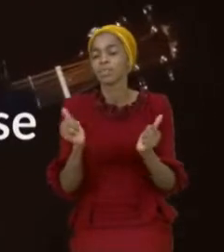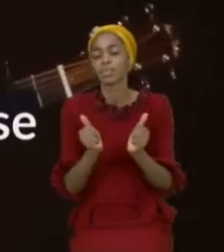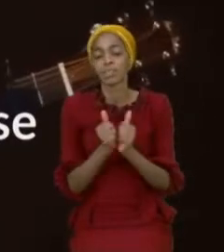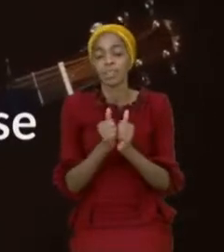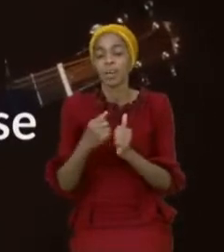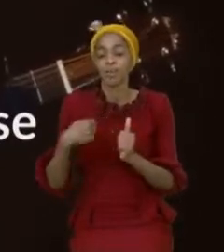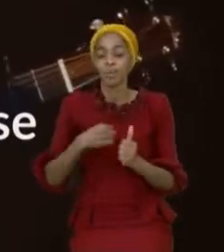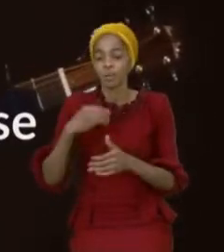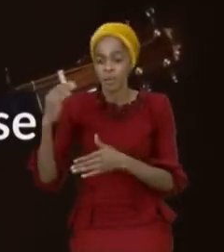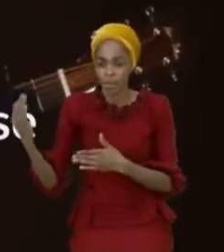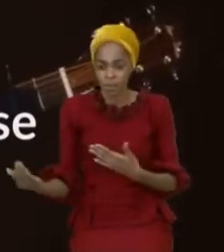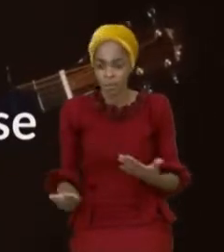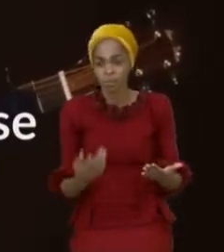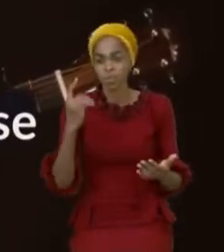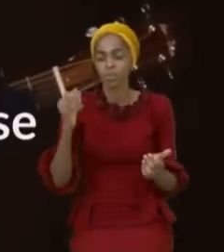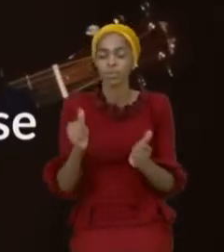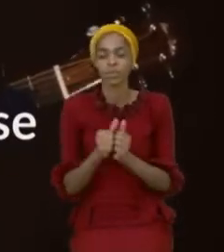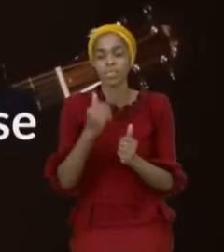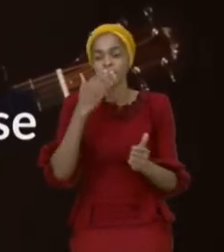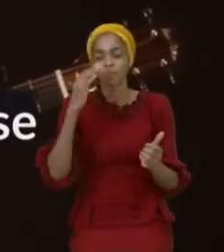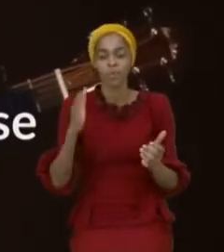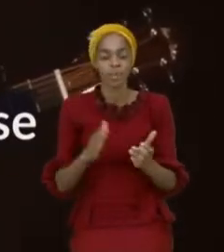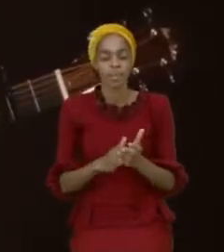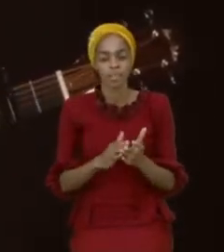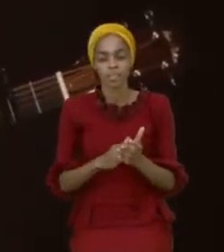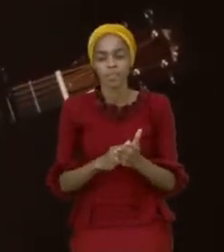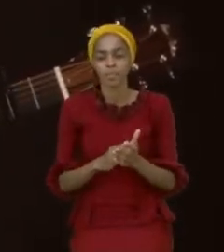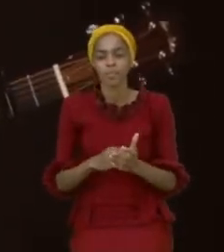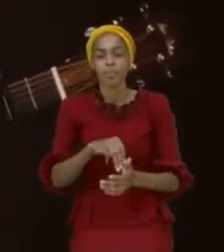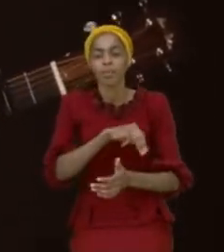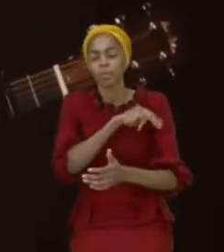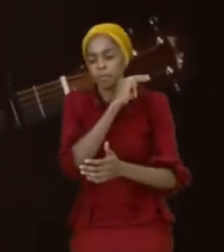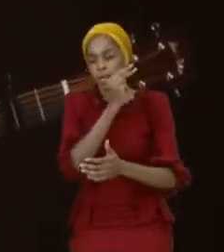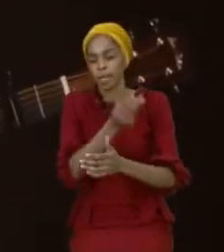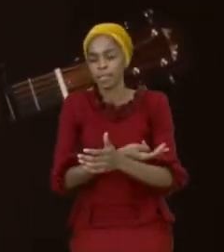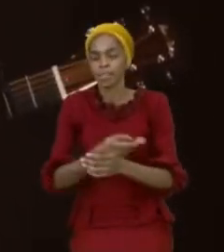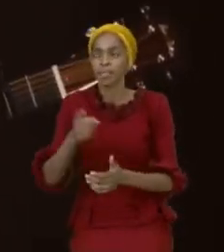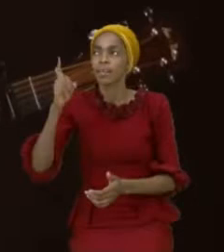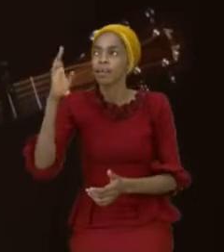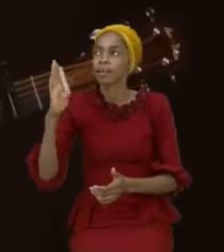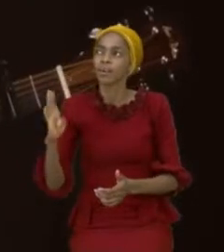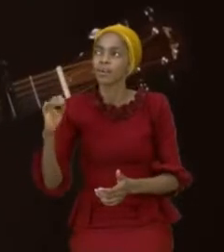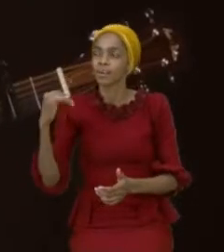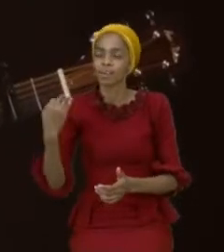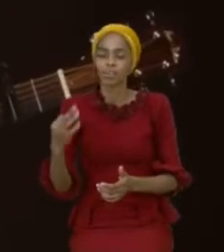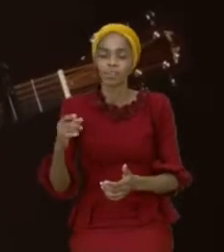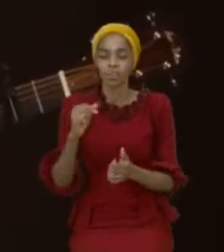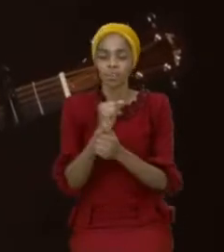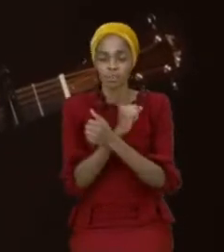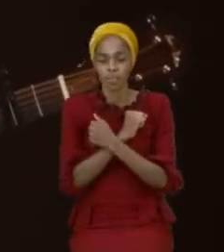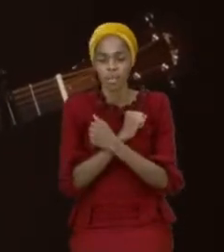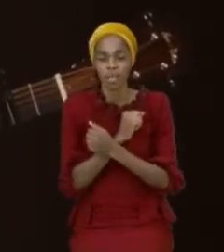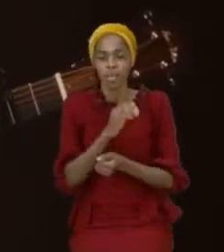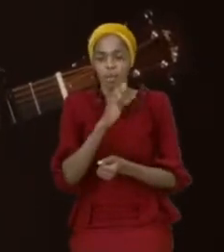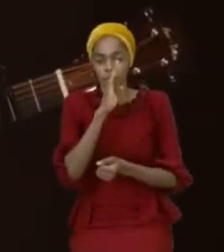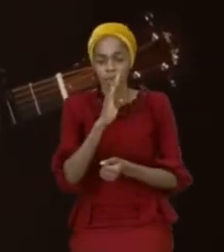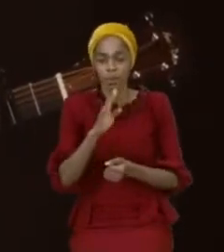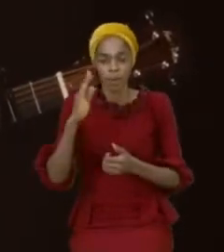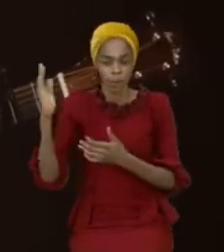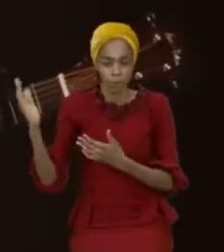praise. We welcome you with praise. Almighty God of love,